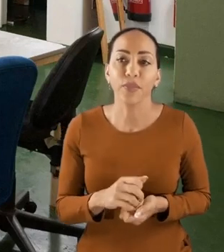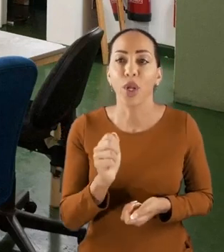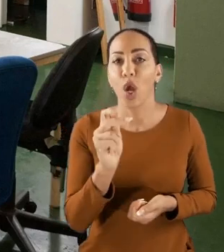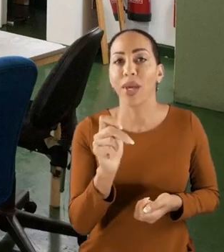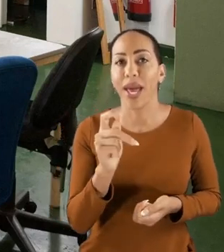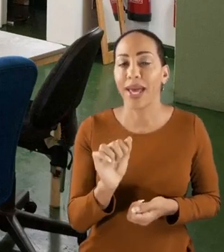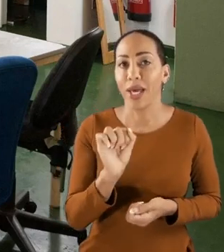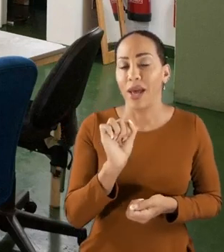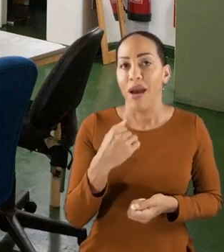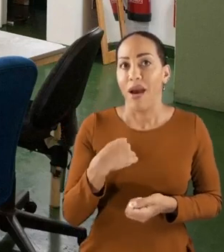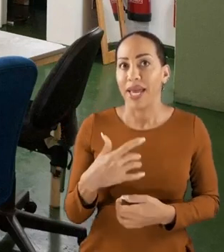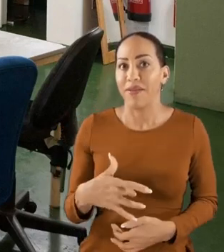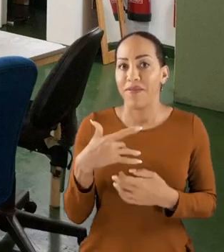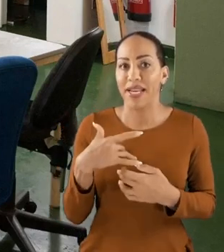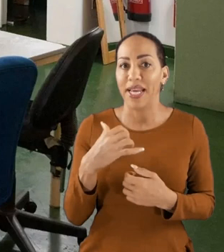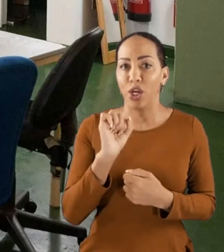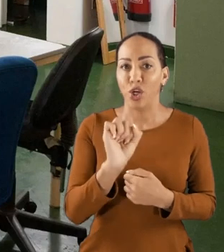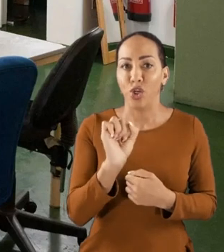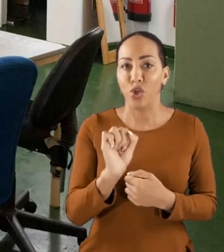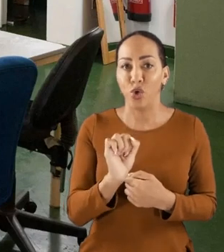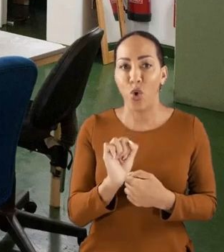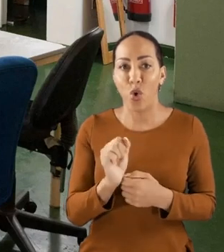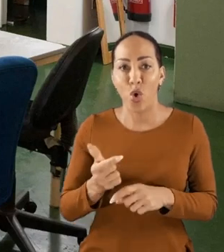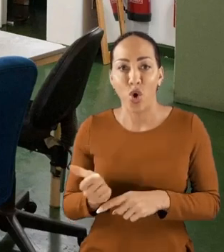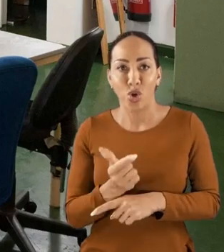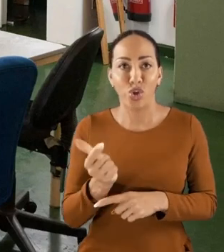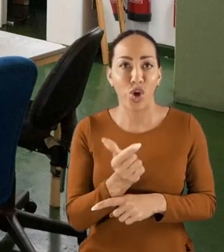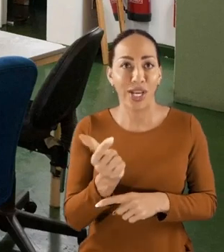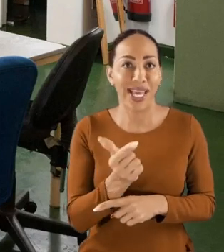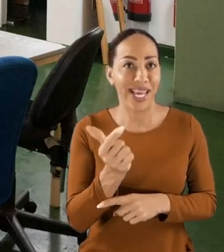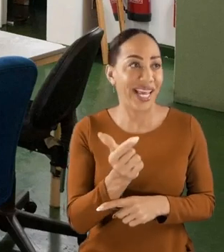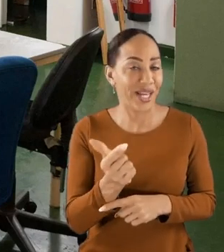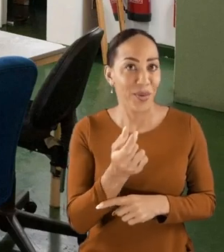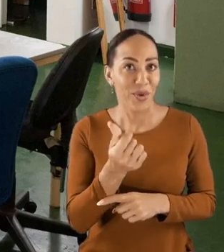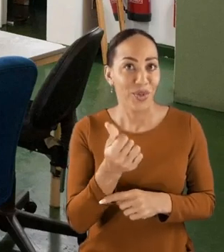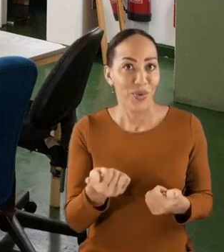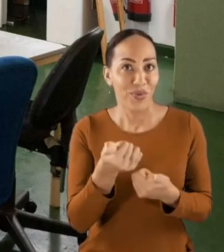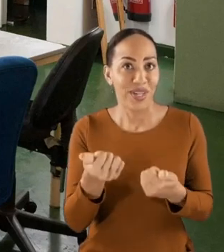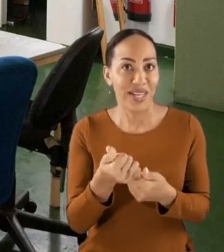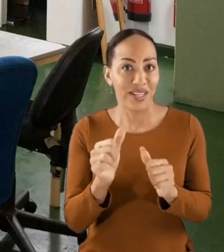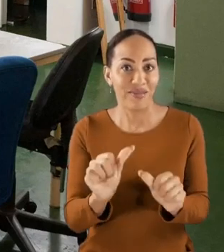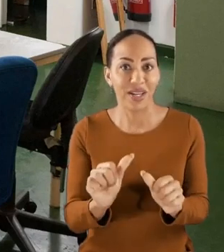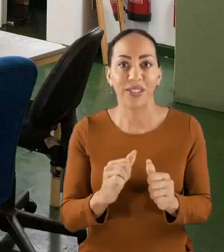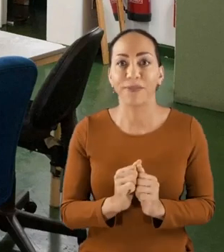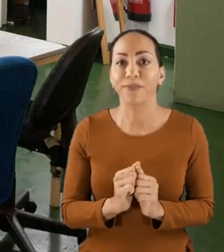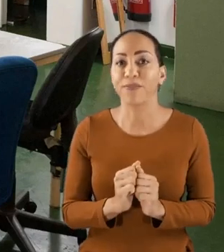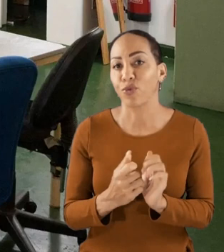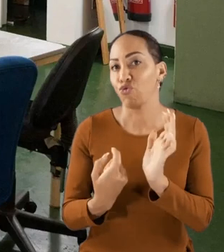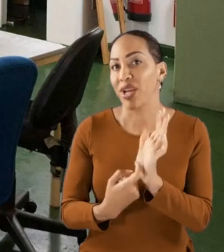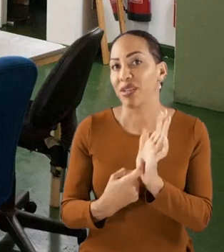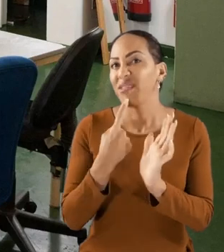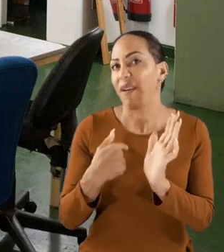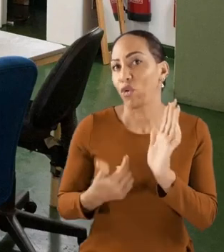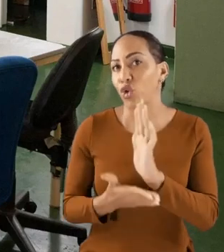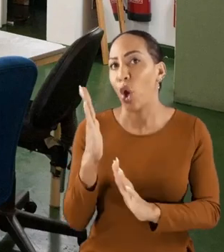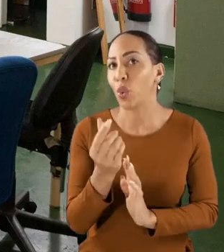Okay, I get the feeling your journey is about to, you're coming to the end of your journey, your car drive, I think, Jamie, or not. Yeah, and